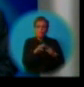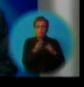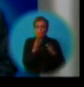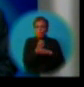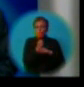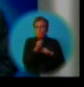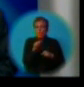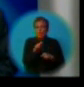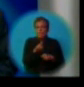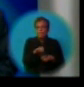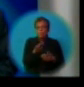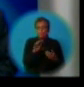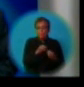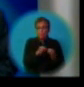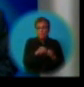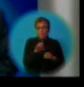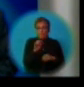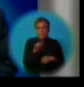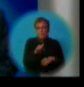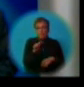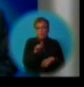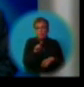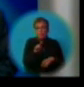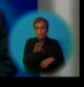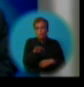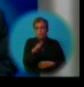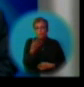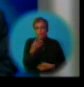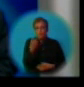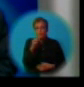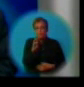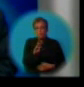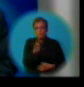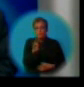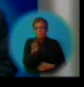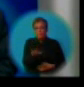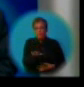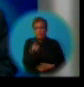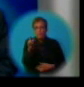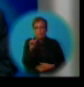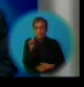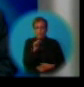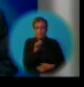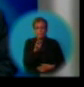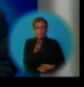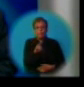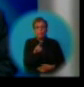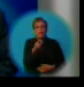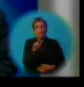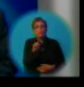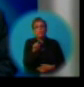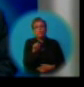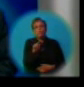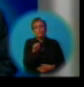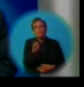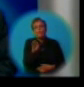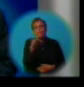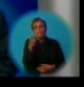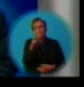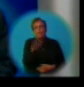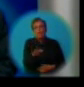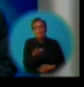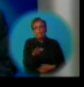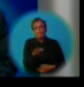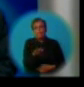win over Aline. Scores: Aline 114 for 6 and 75, Grant Tilly-Adams 61 and 129